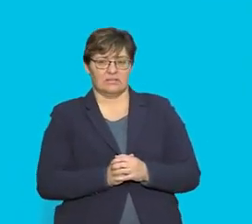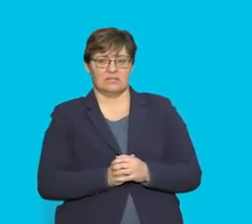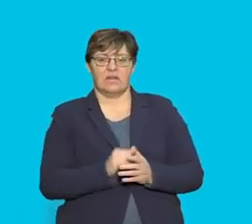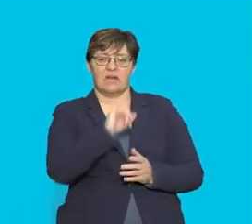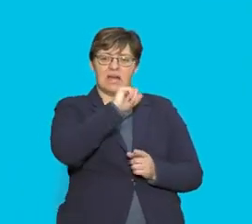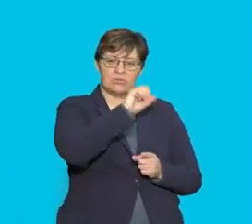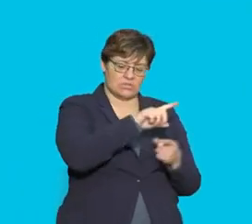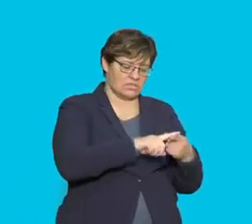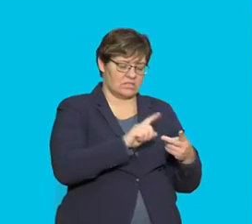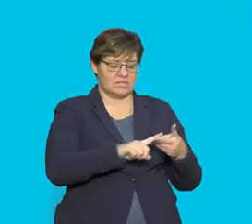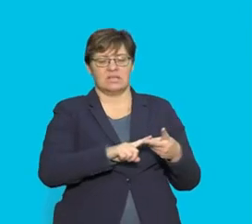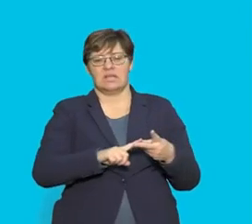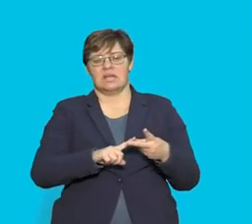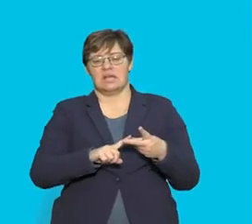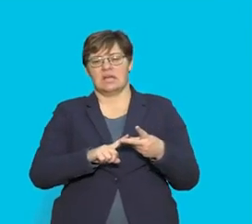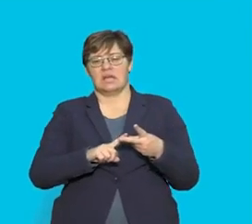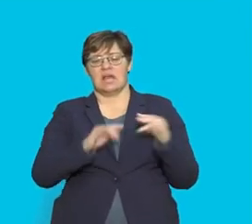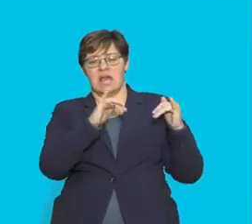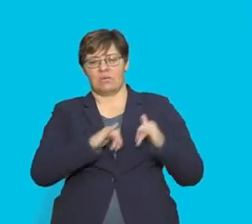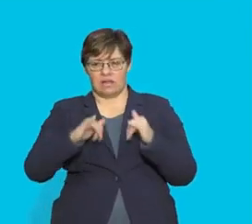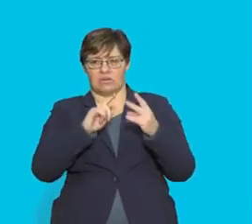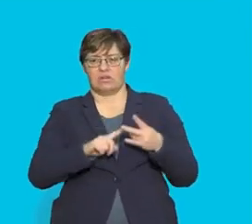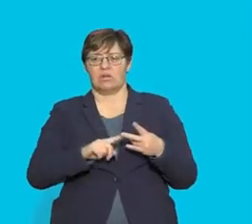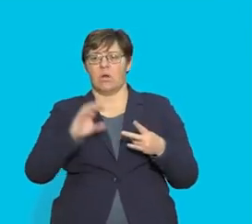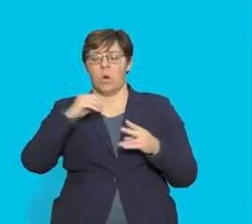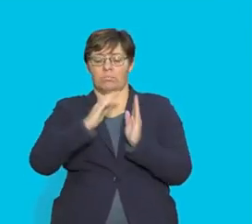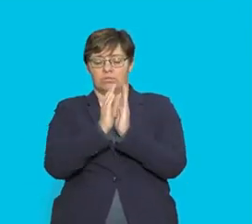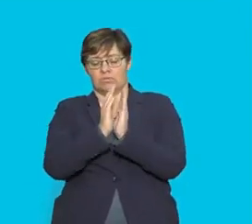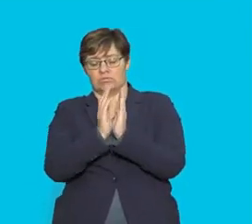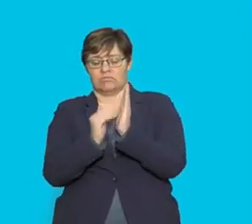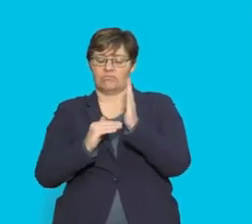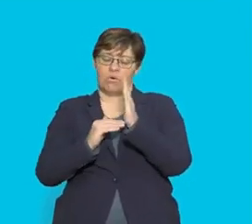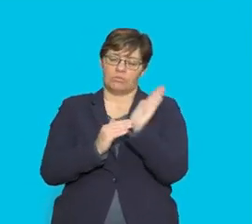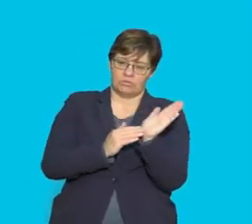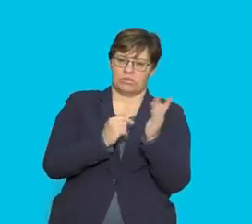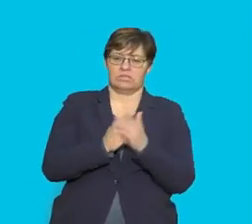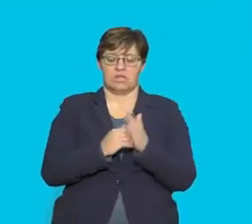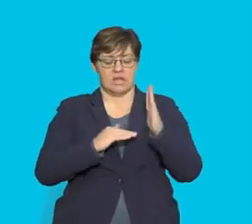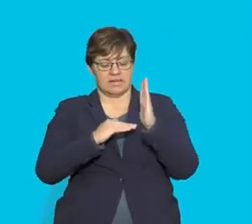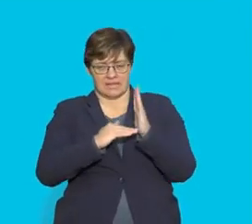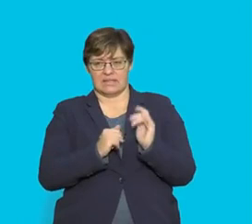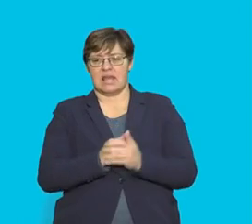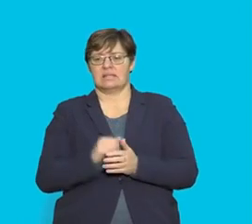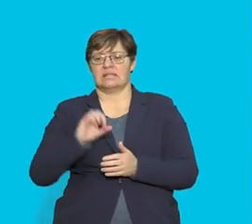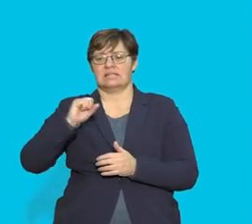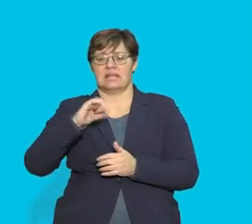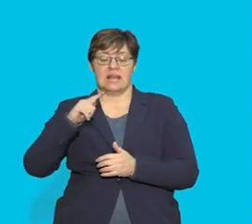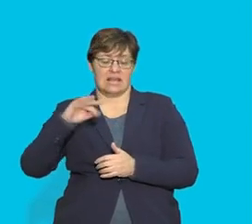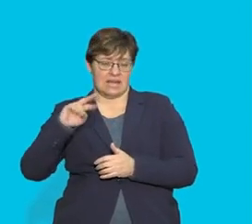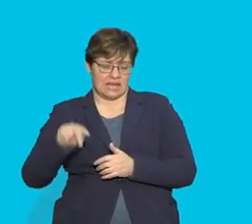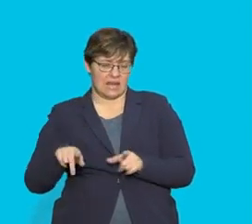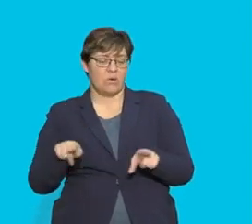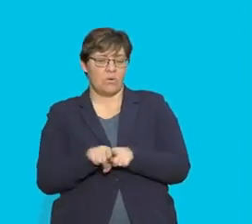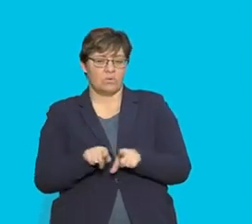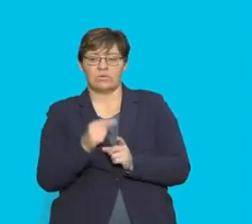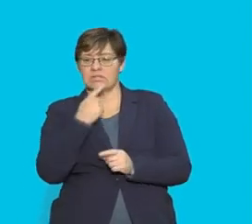we have isosceles, we have equilateral, we have obtuse, we have right-angled triangle, and then a scalene triangle